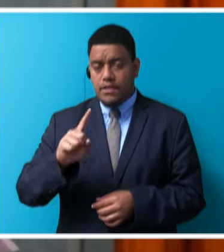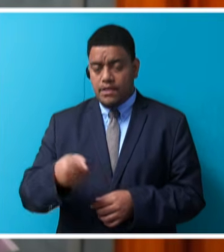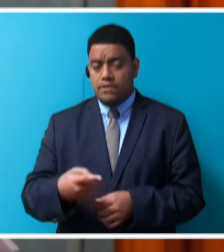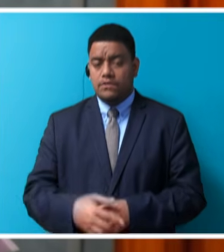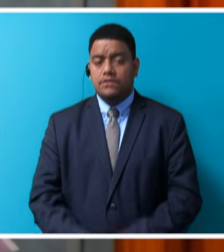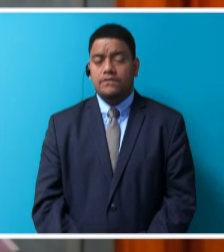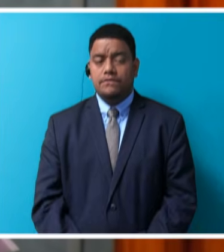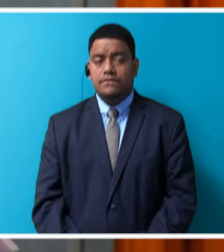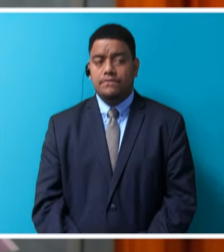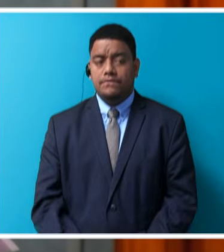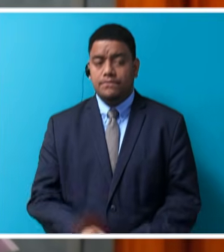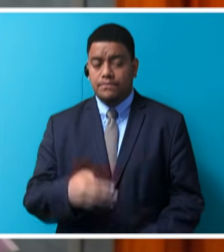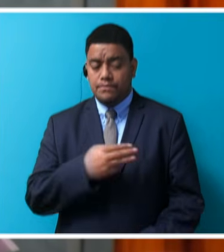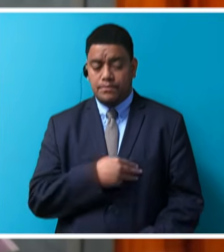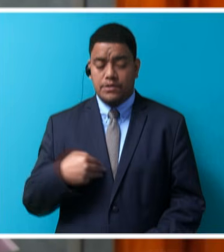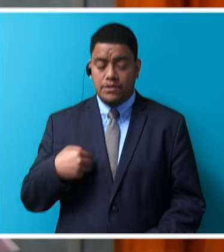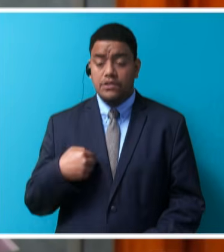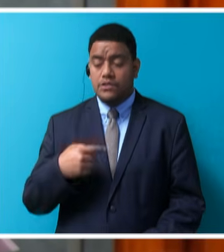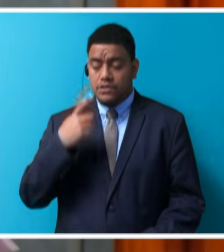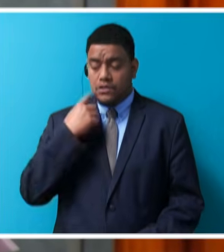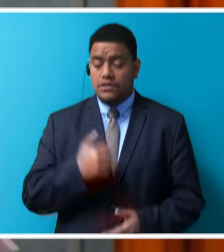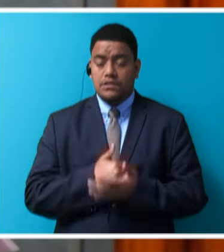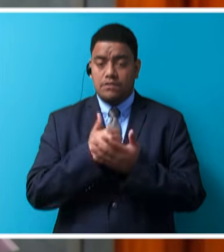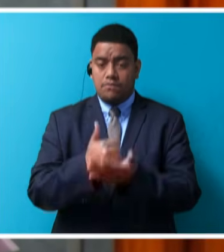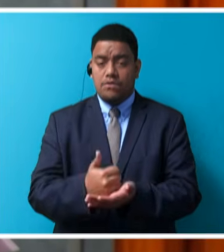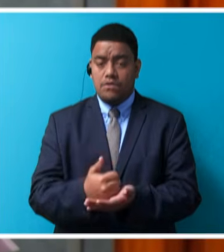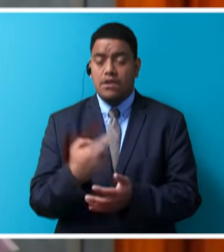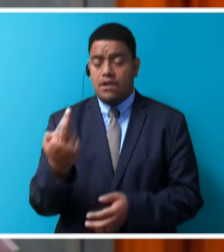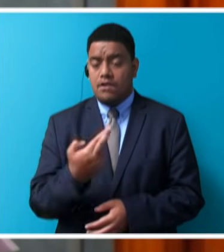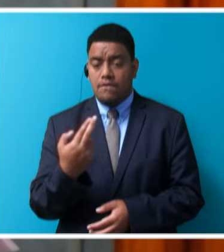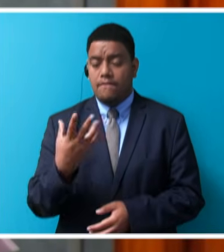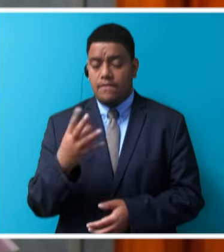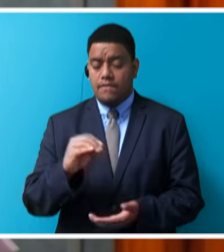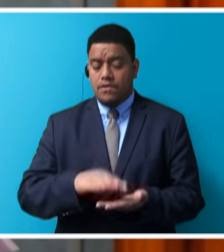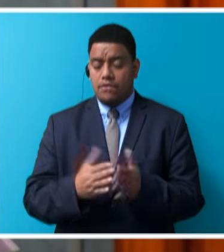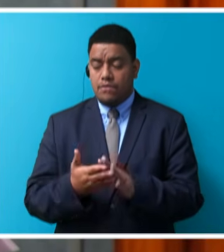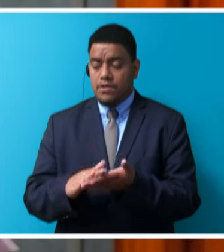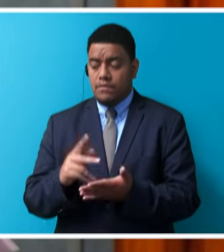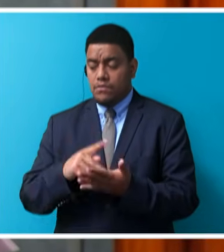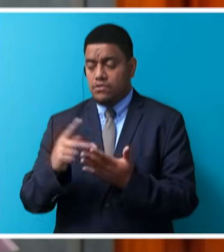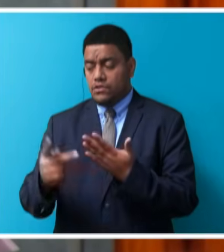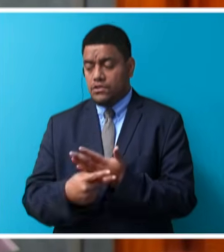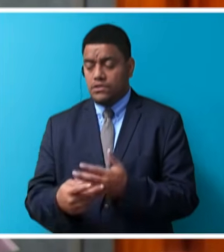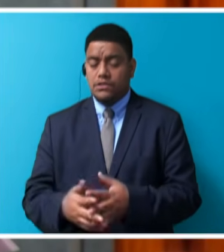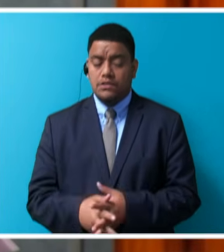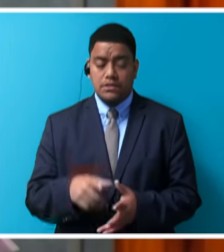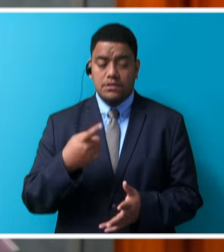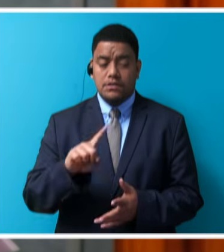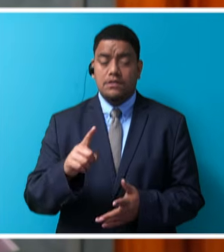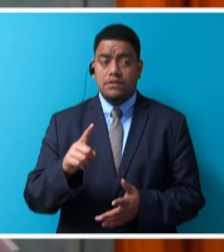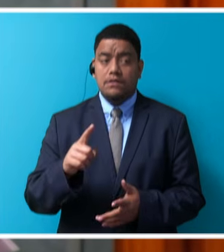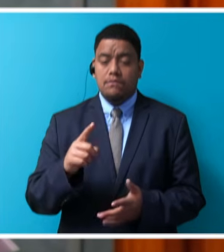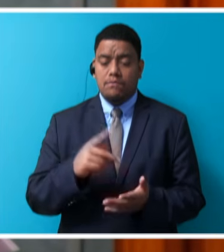$322,000. The ministry intends to support around 50 community projects. The self-help